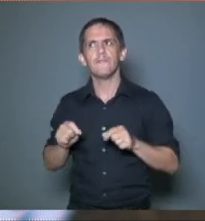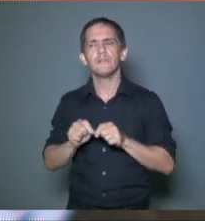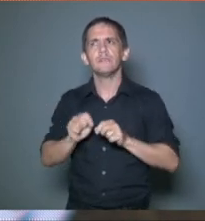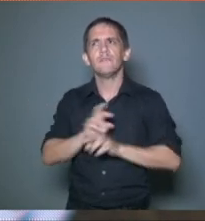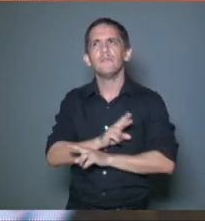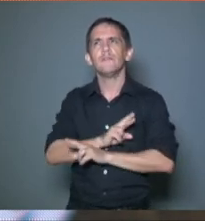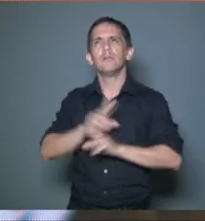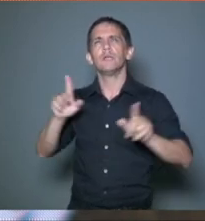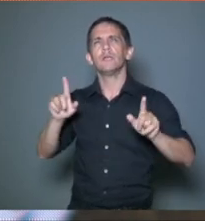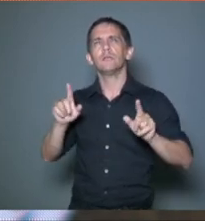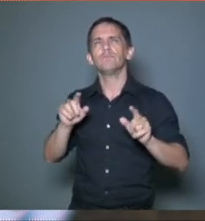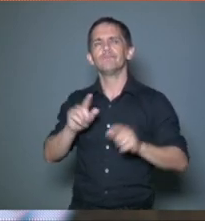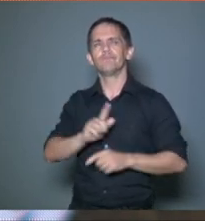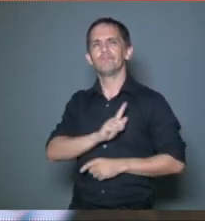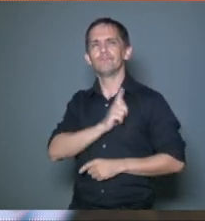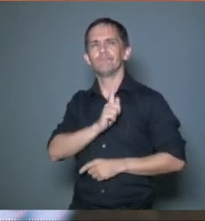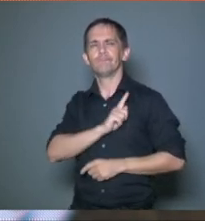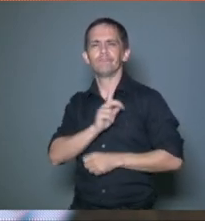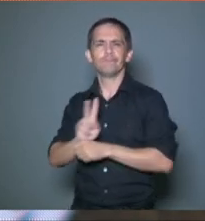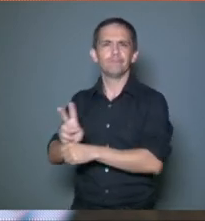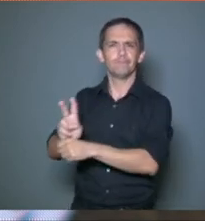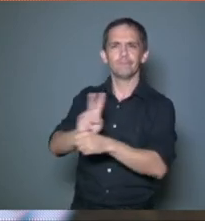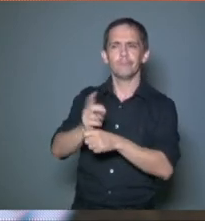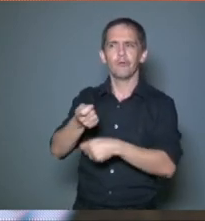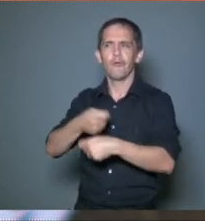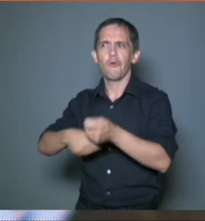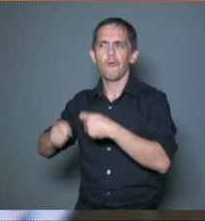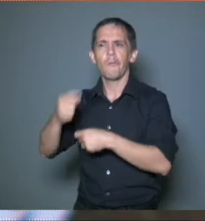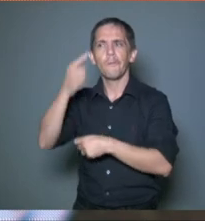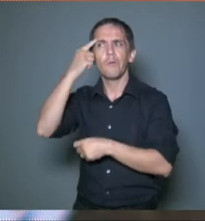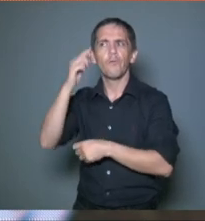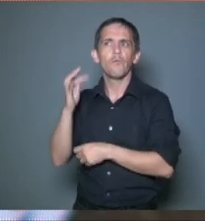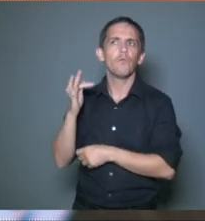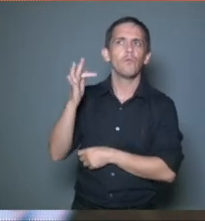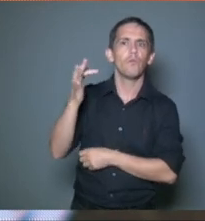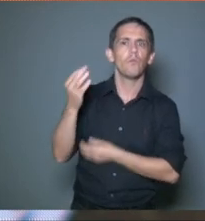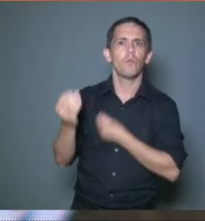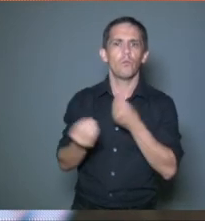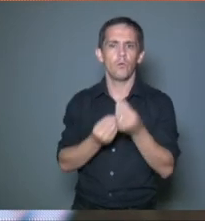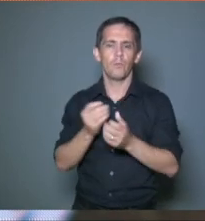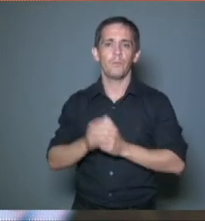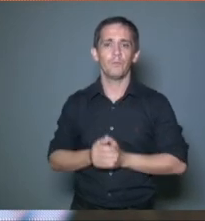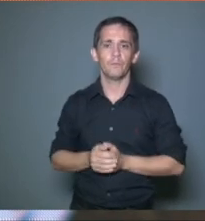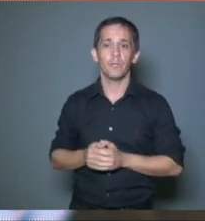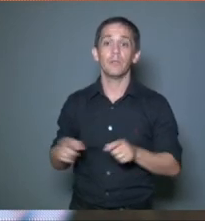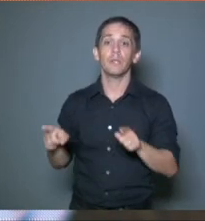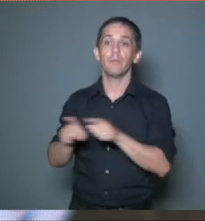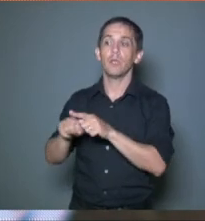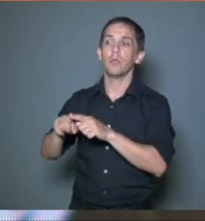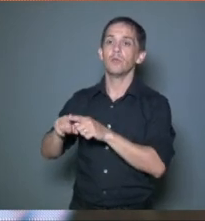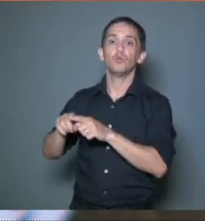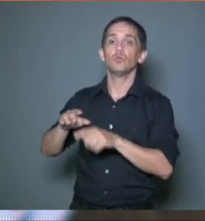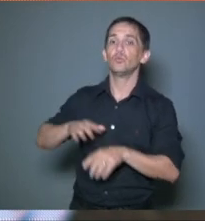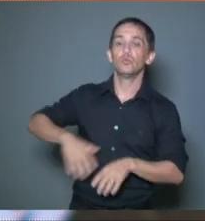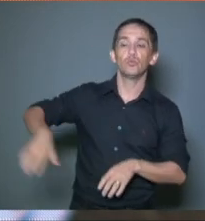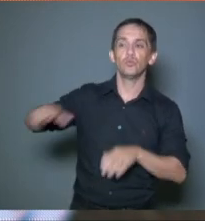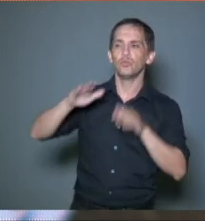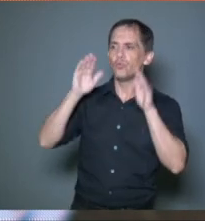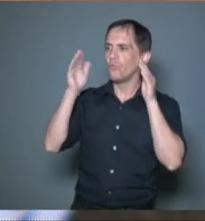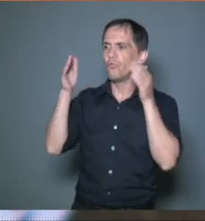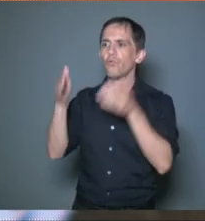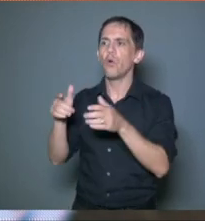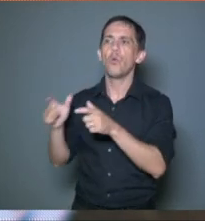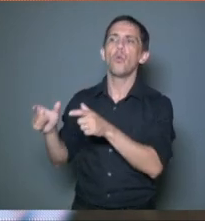see what can be done differently, management-wise, thinking in the long term, and thinking about